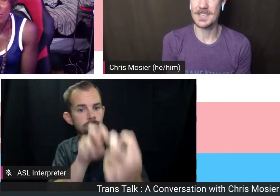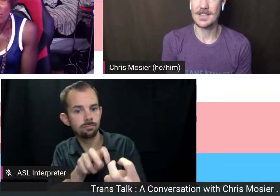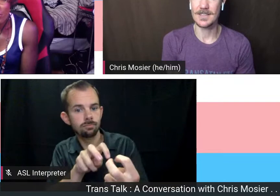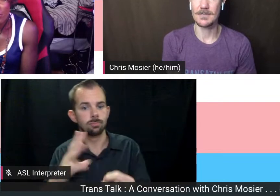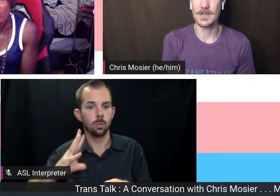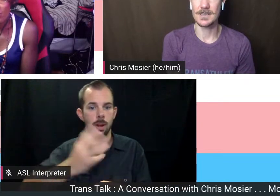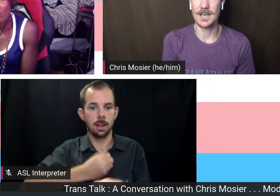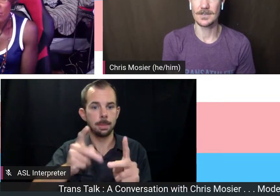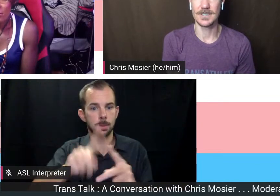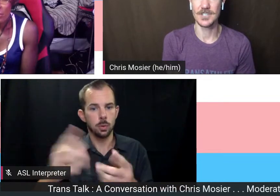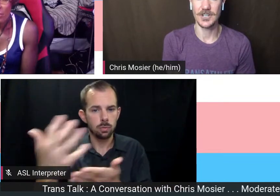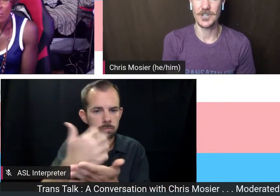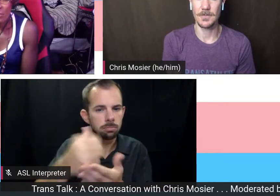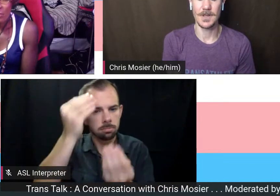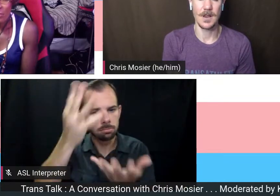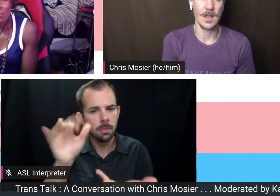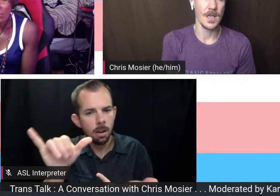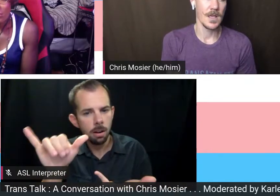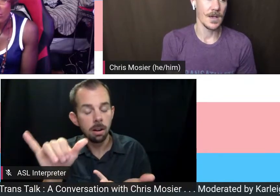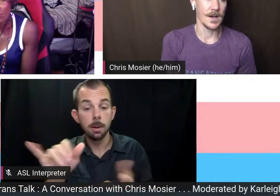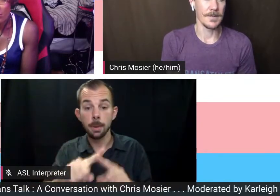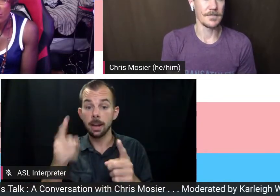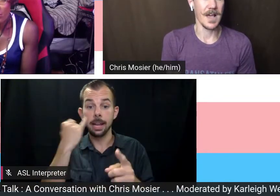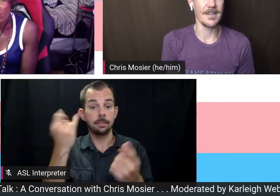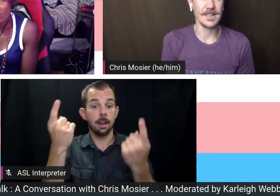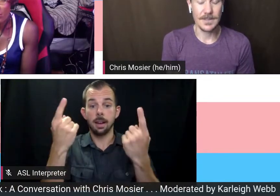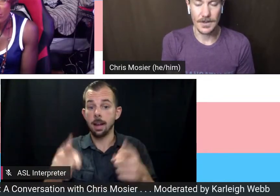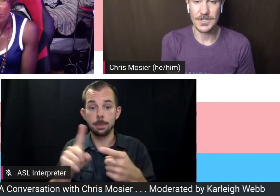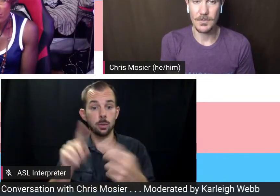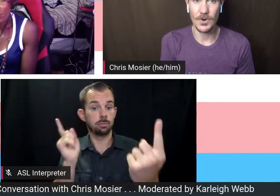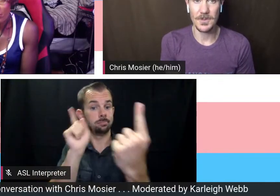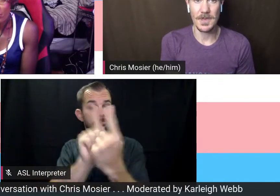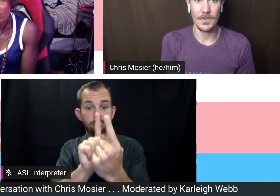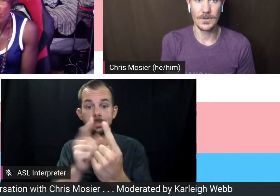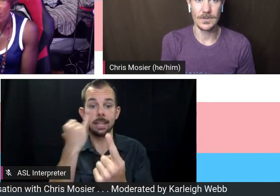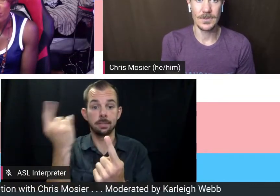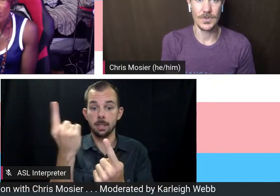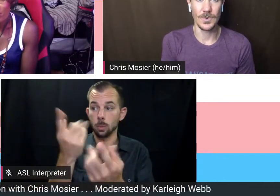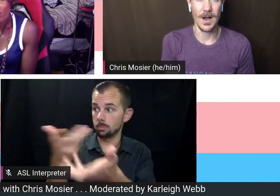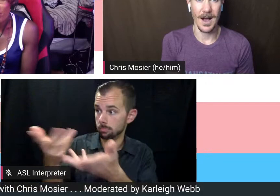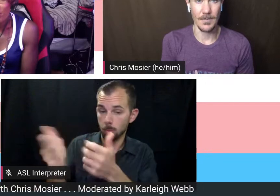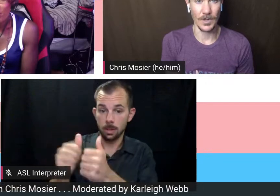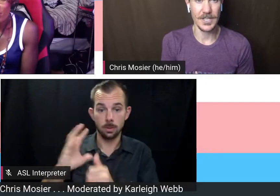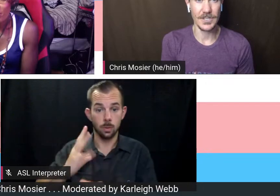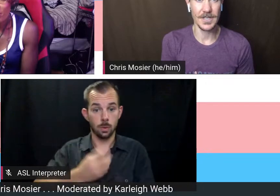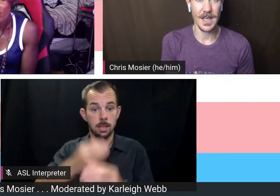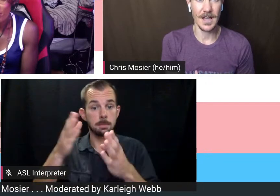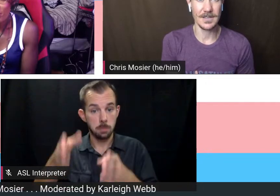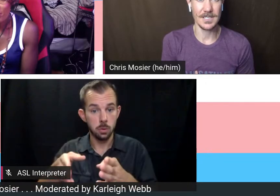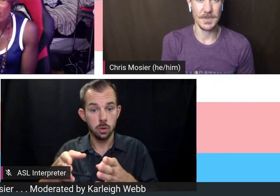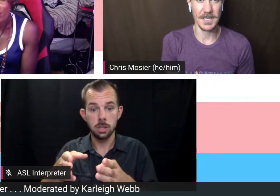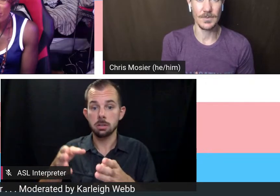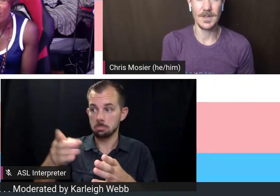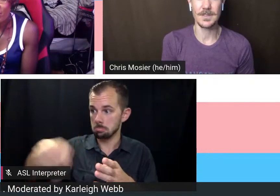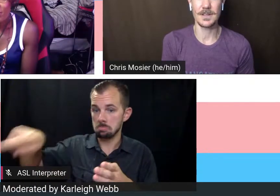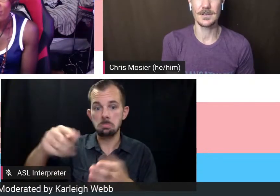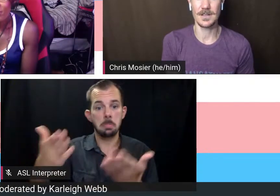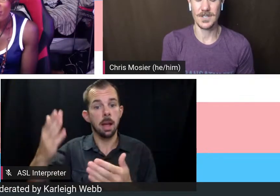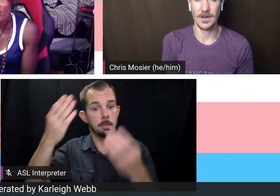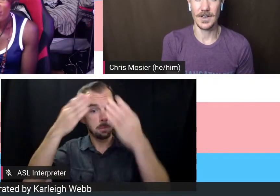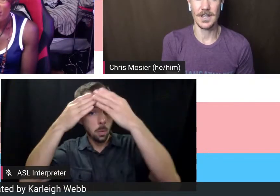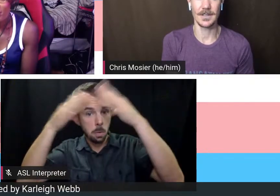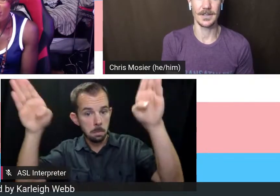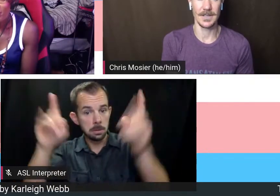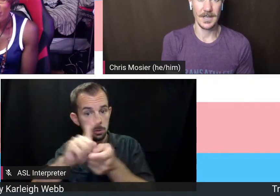then maybe they'd be down to change their opinion. I think those are more of the people who I'm really good at speaking with